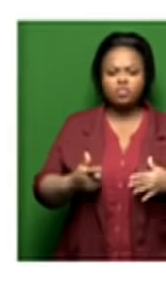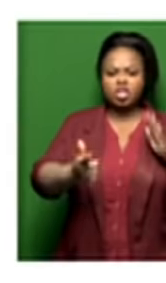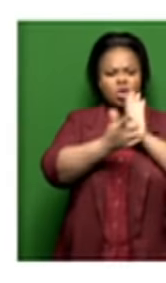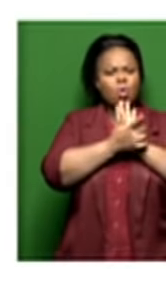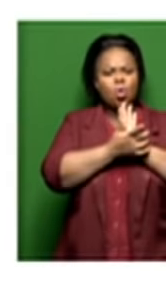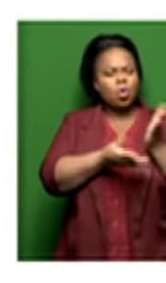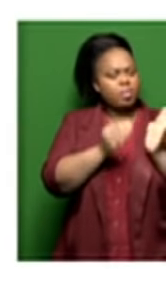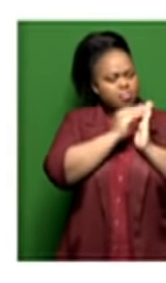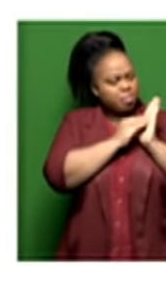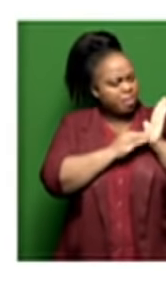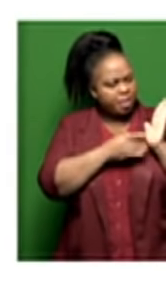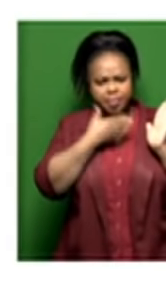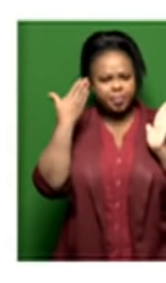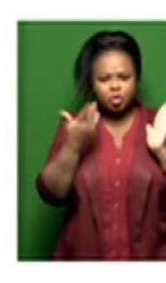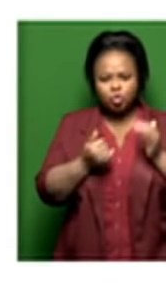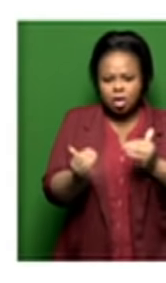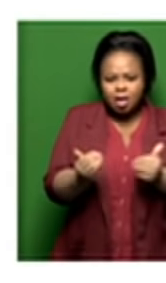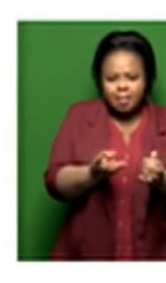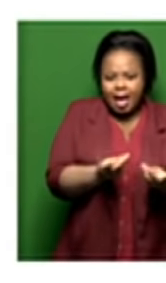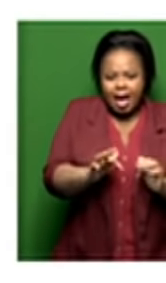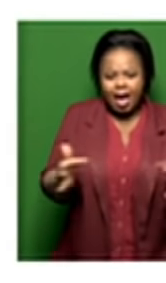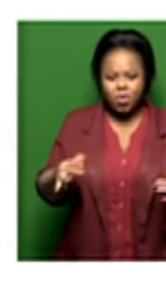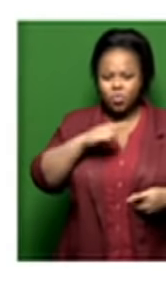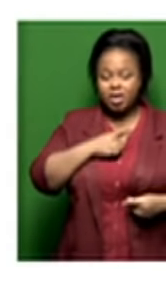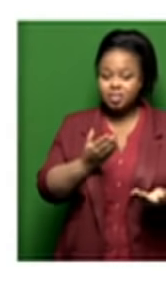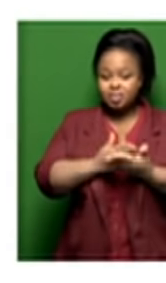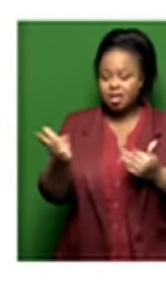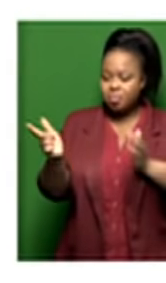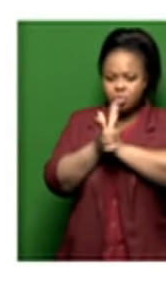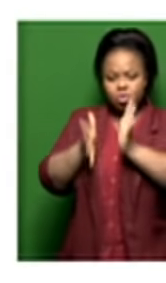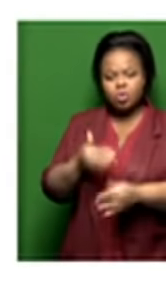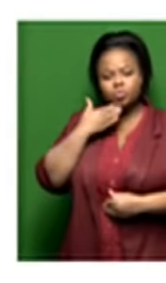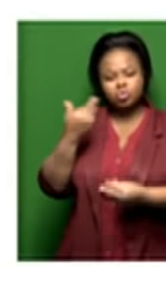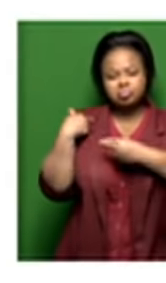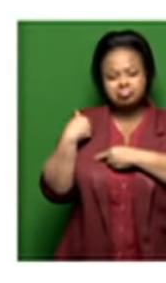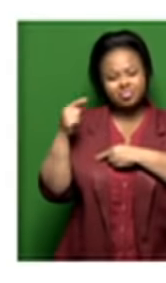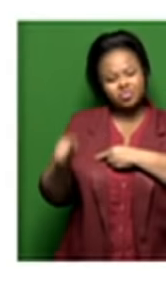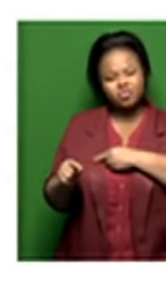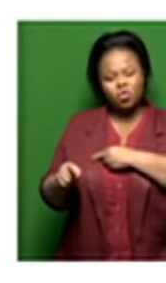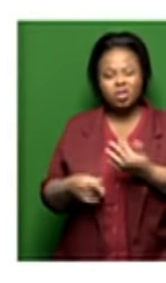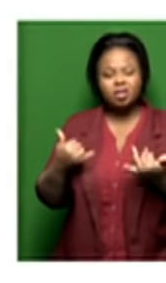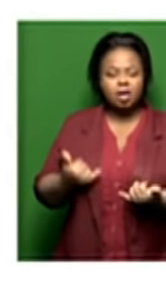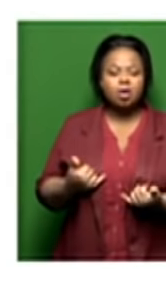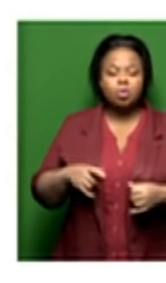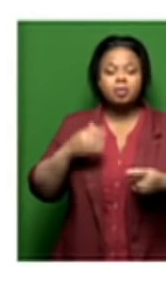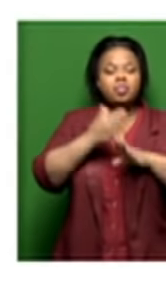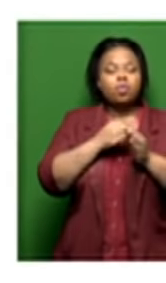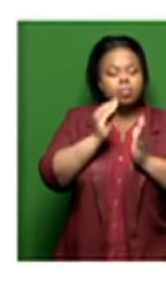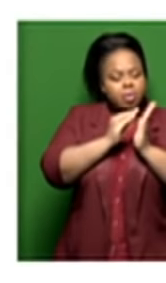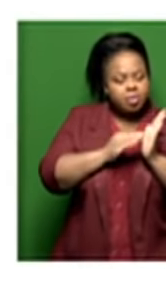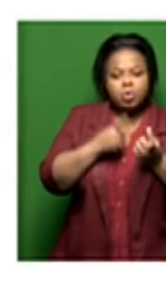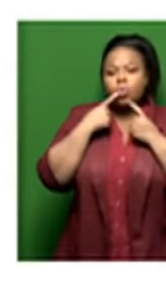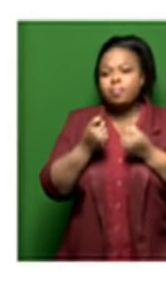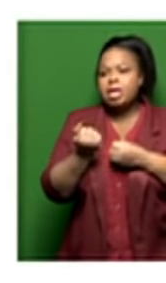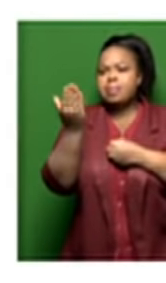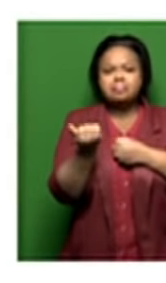this. Even the case law that is being relied upon by the lawyers dealing with the pushback, dealing with his petition, you can